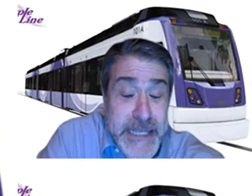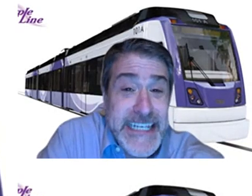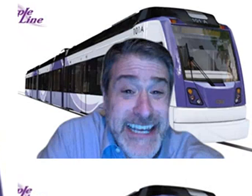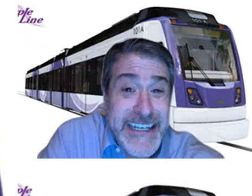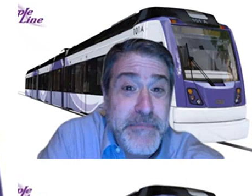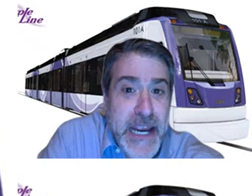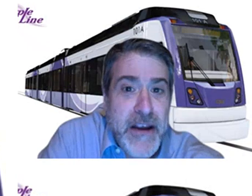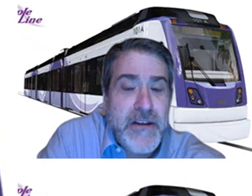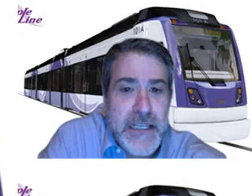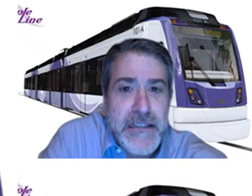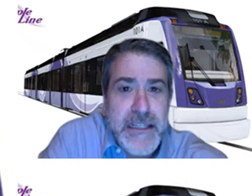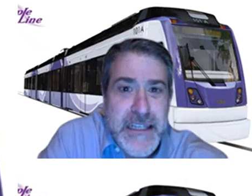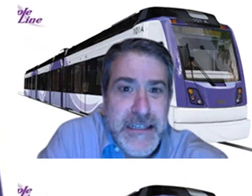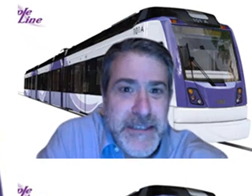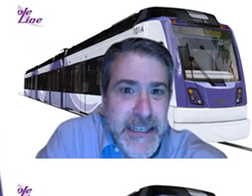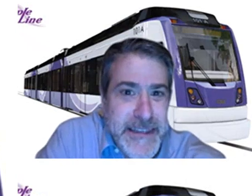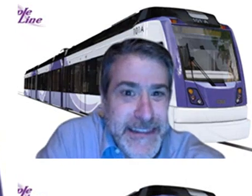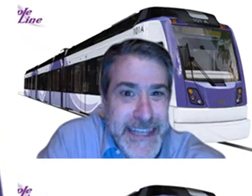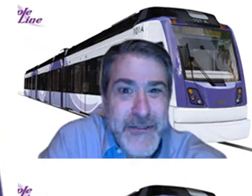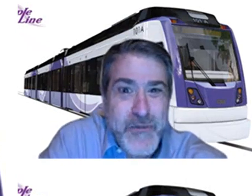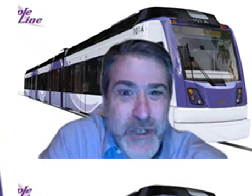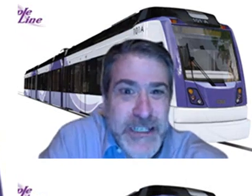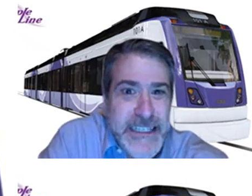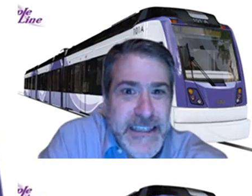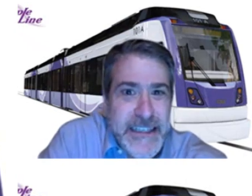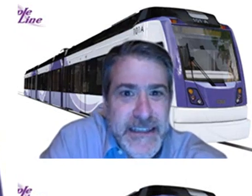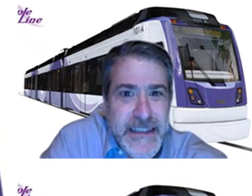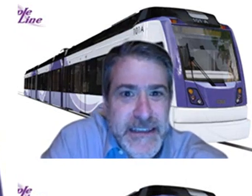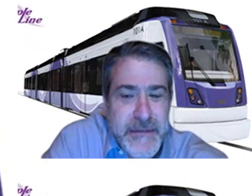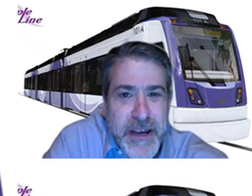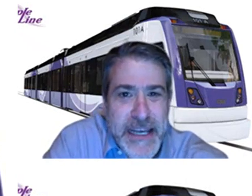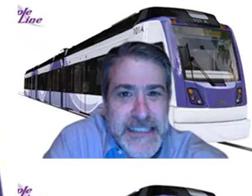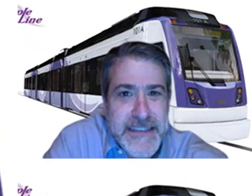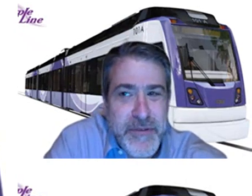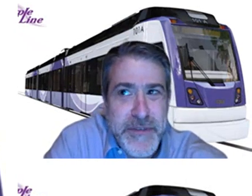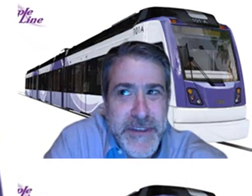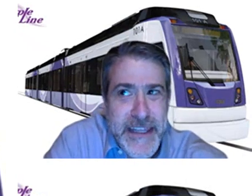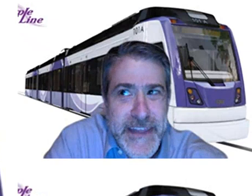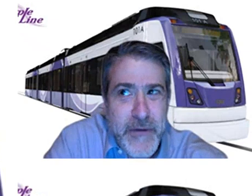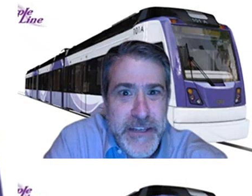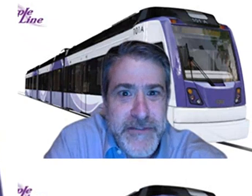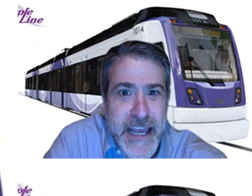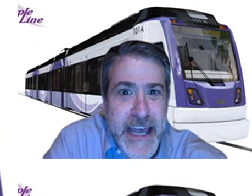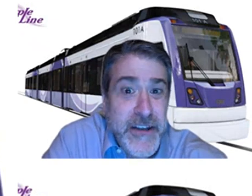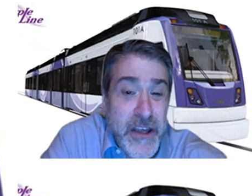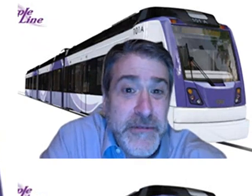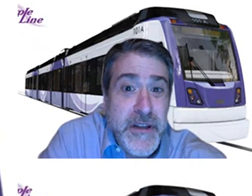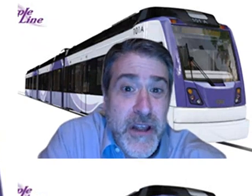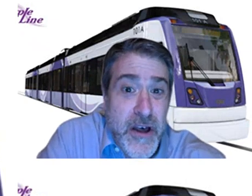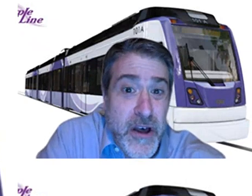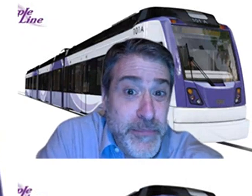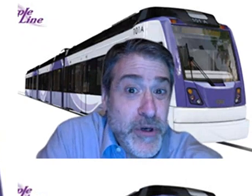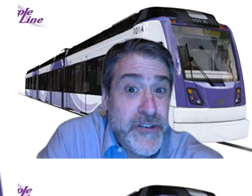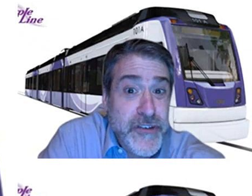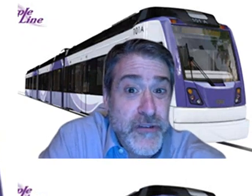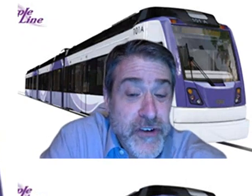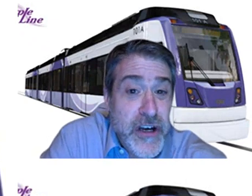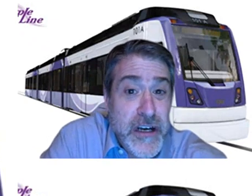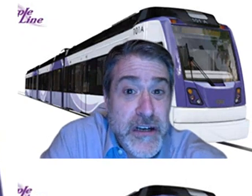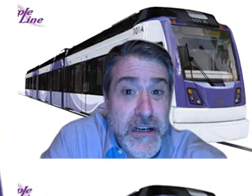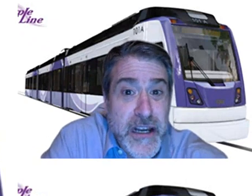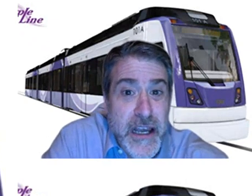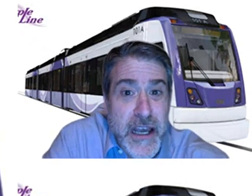done being done in parallel. I mean, that's really the process improvement that we've gotten on board